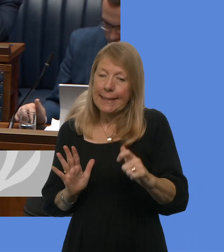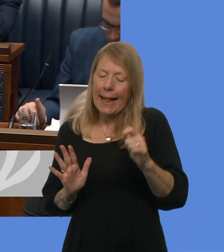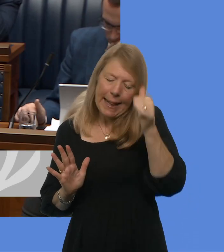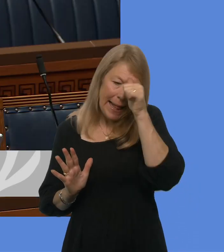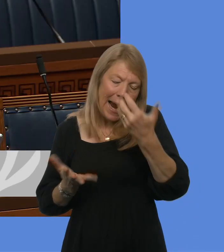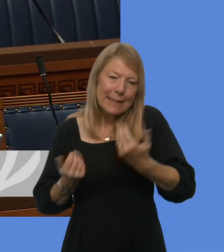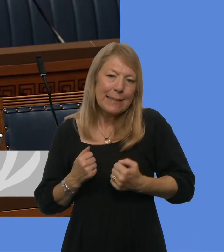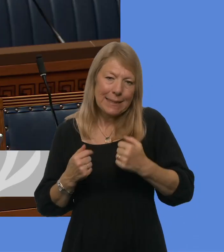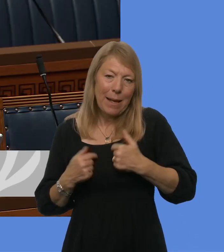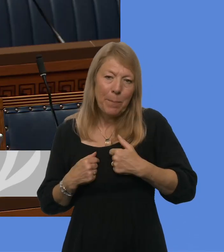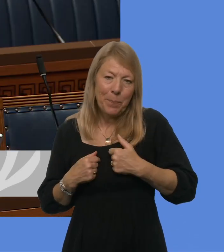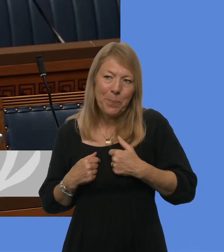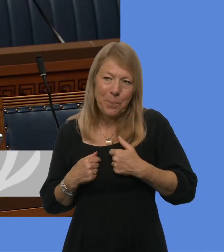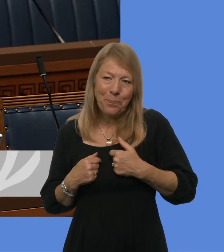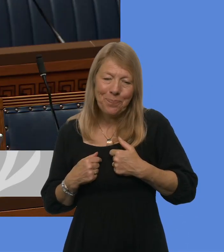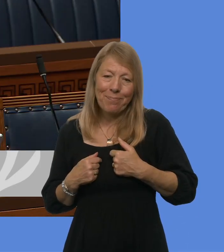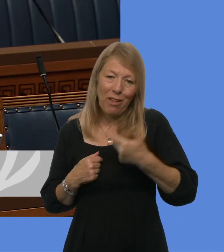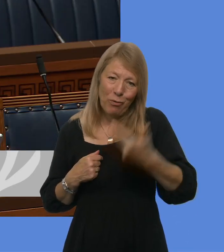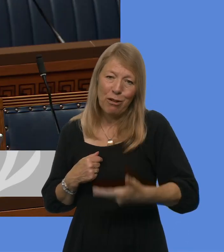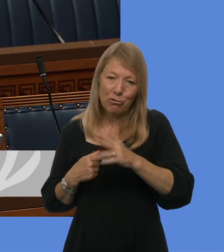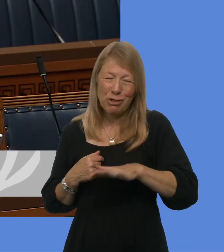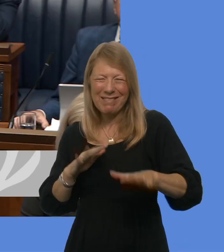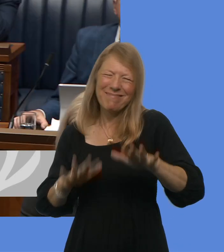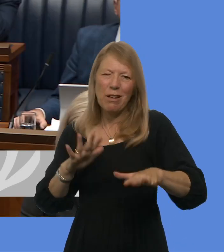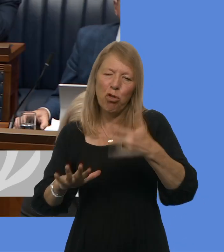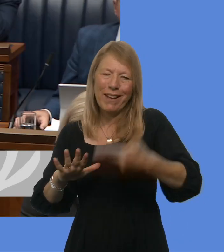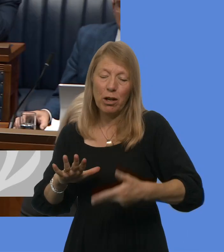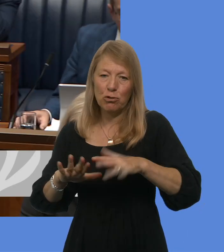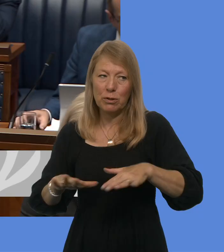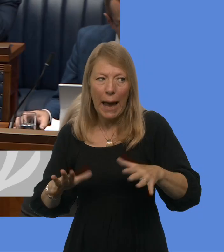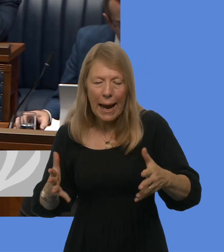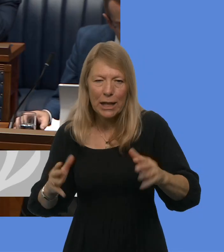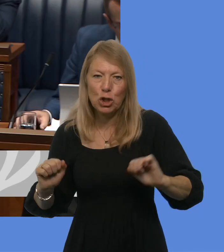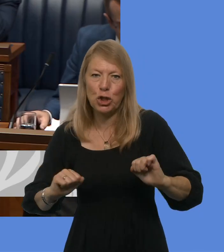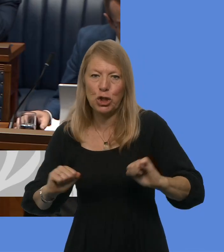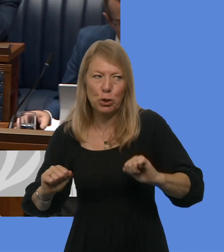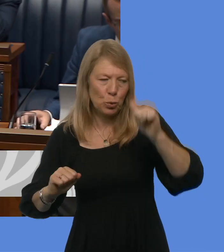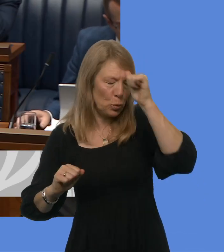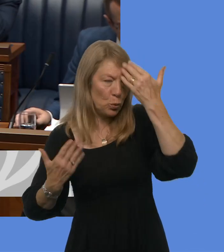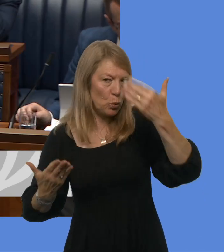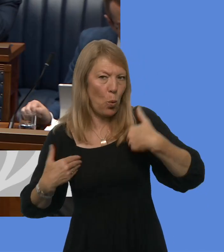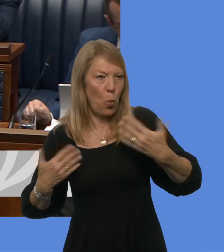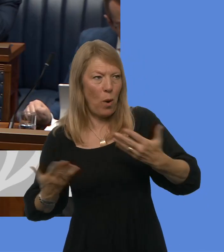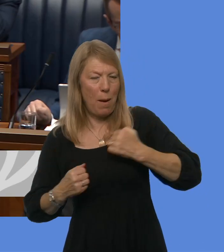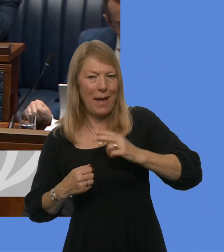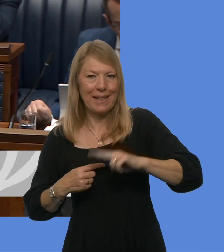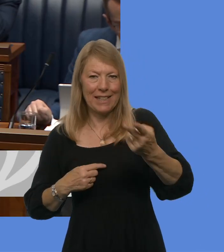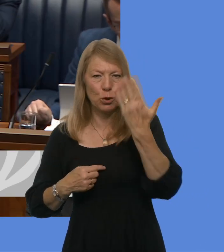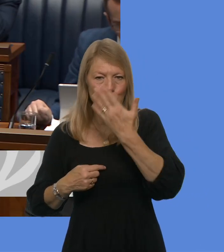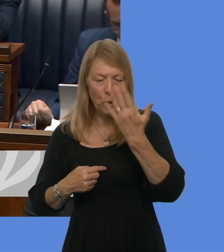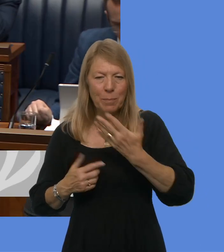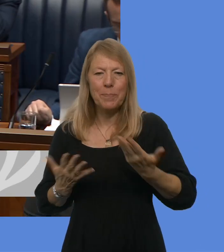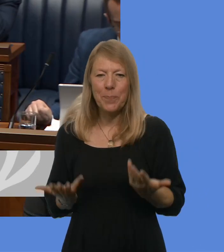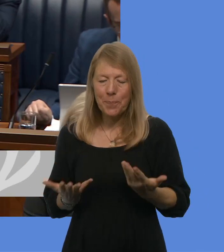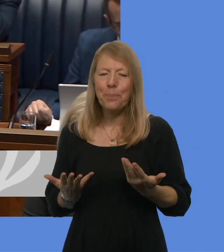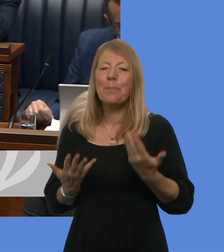several hundred children without a place that need to be provided with a place. We were able to do this last year. The system has been responding to